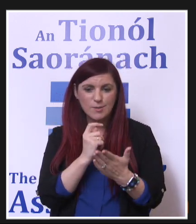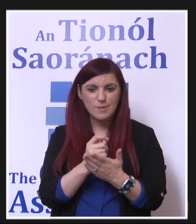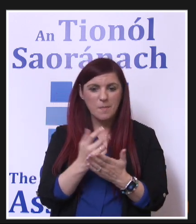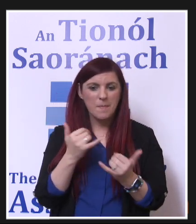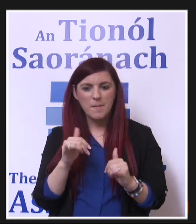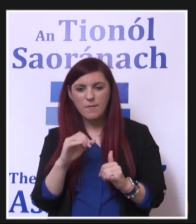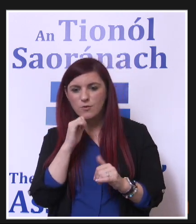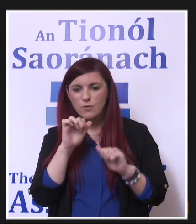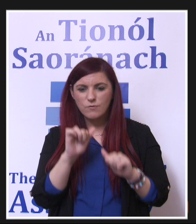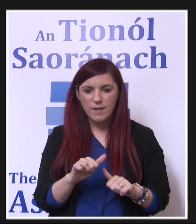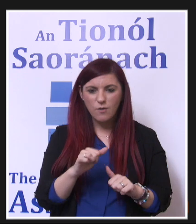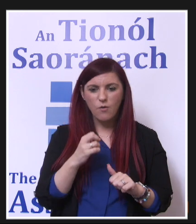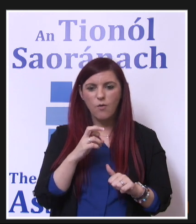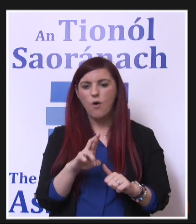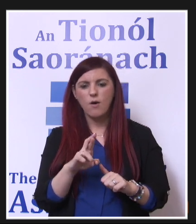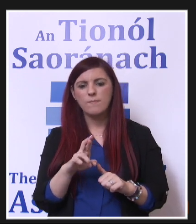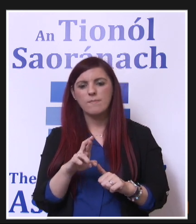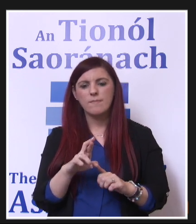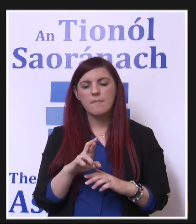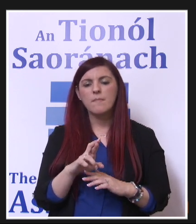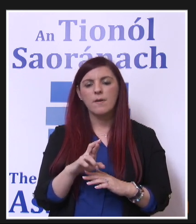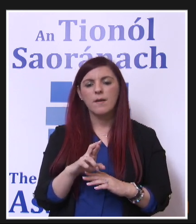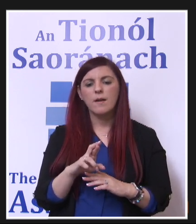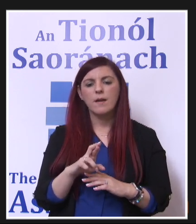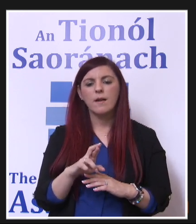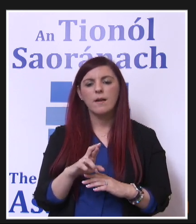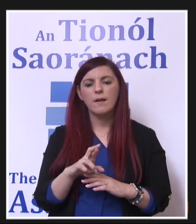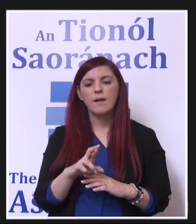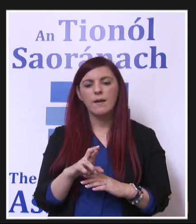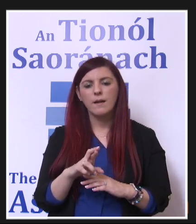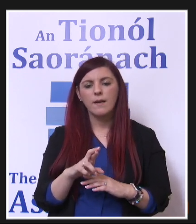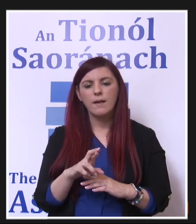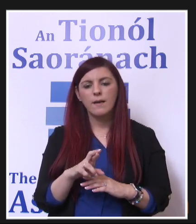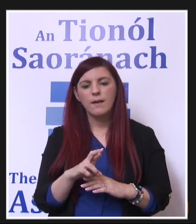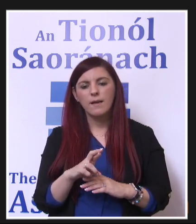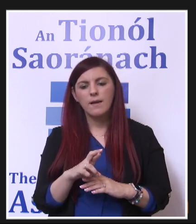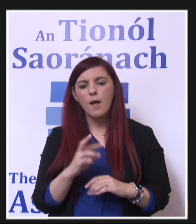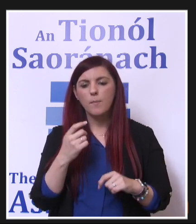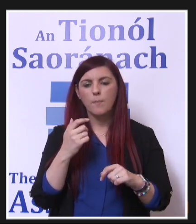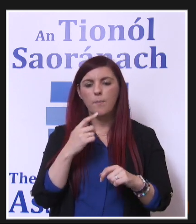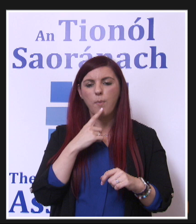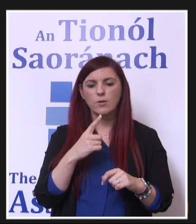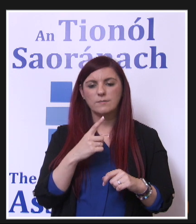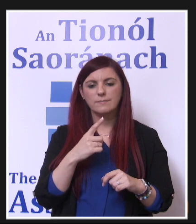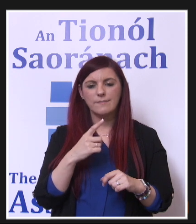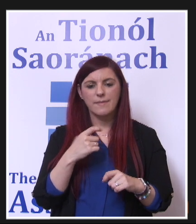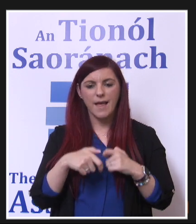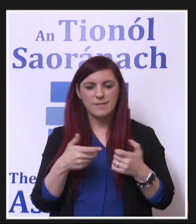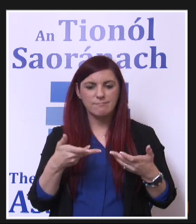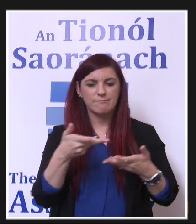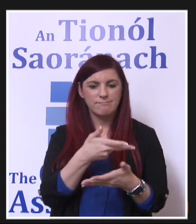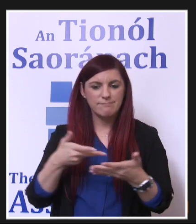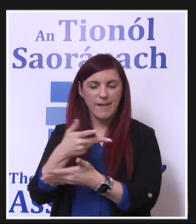district of opposition can vote against a deliberation suggested by the mayor, but then at the end, since it's voted by the